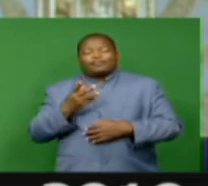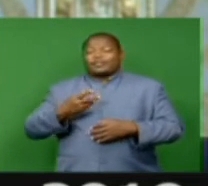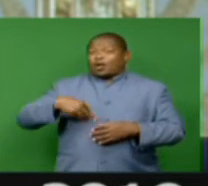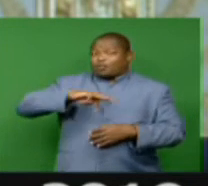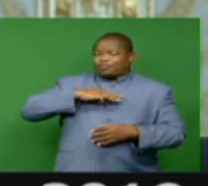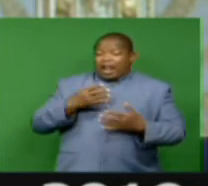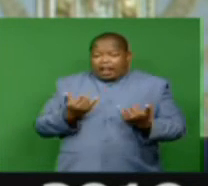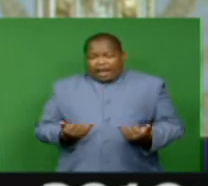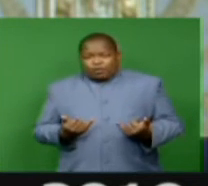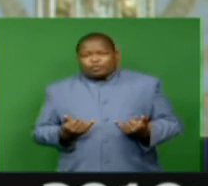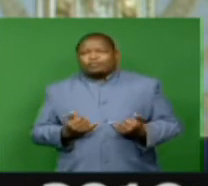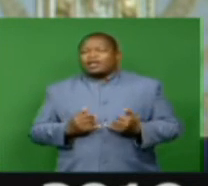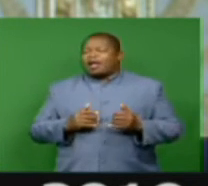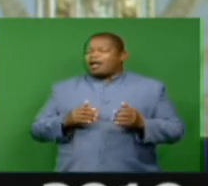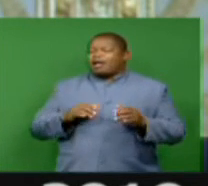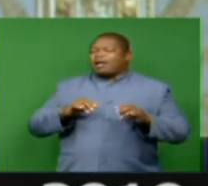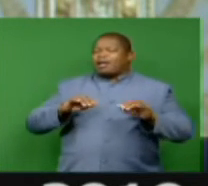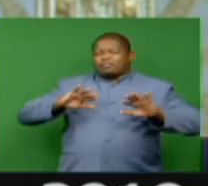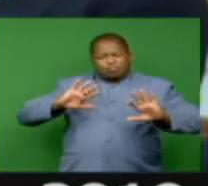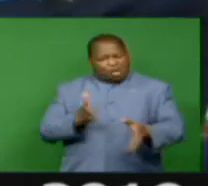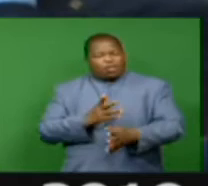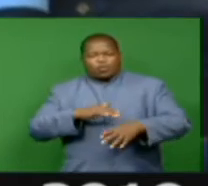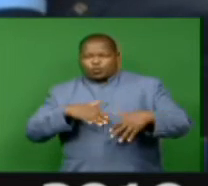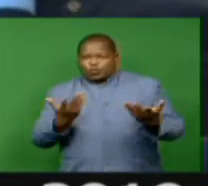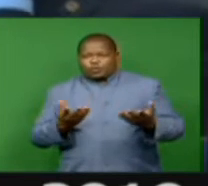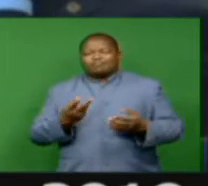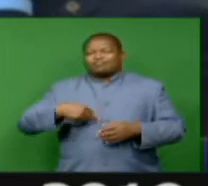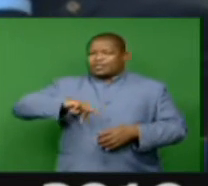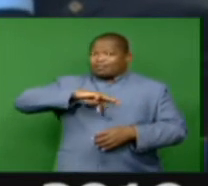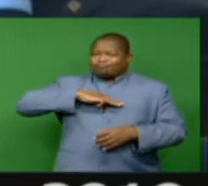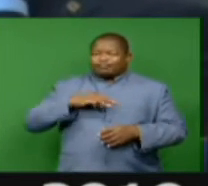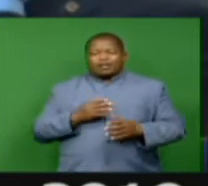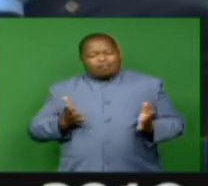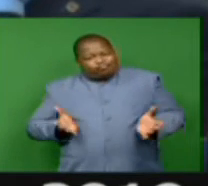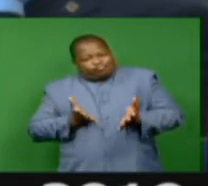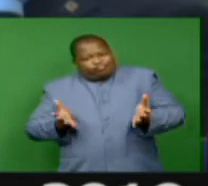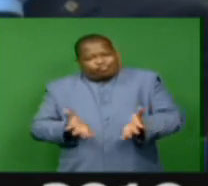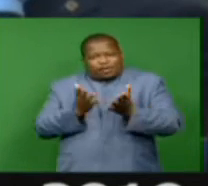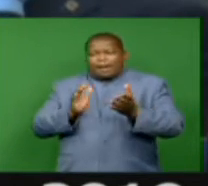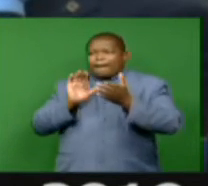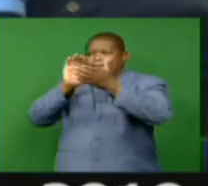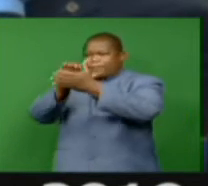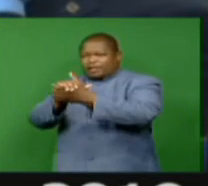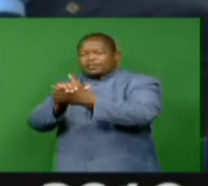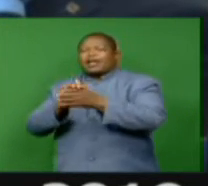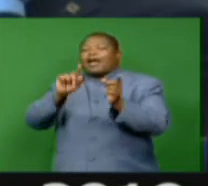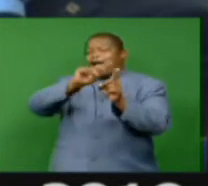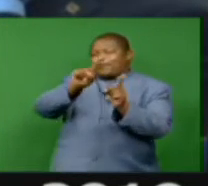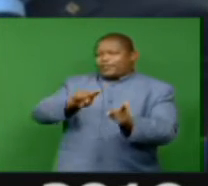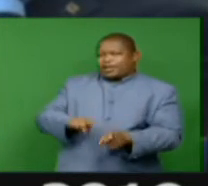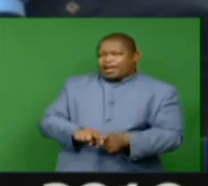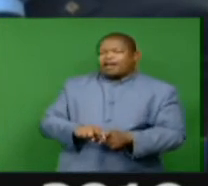the African Electronic Trade Group. This partnership speaks to a